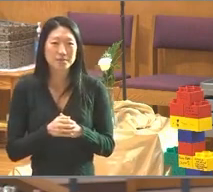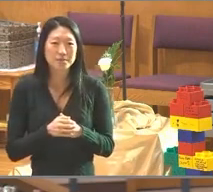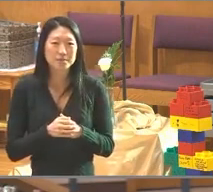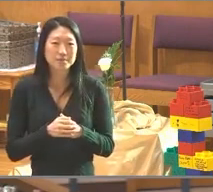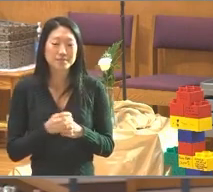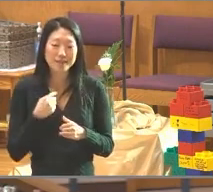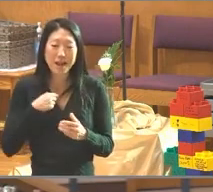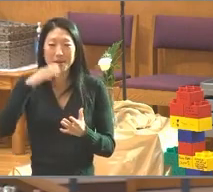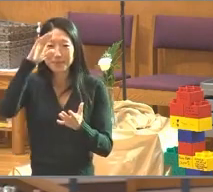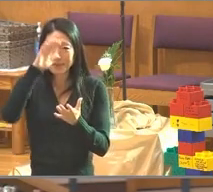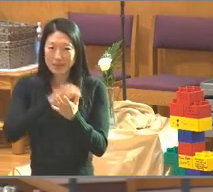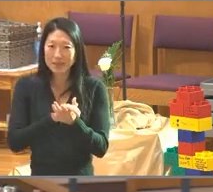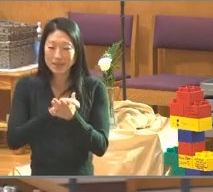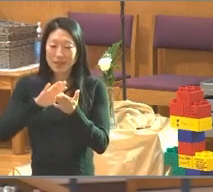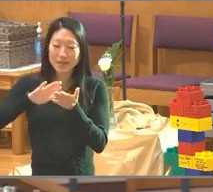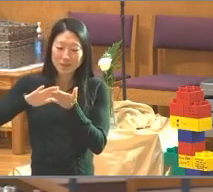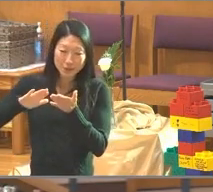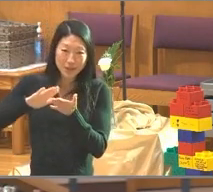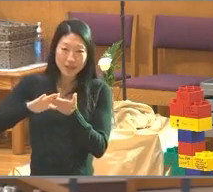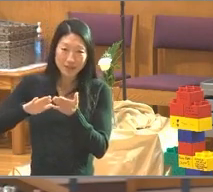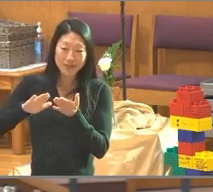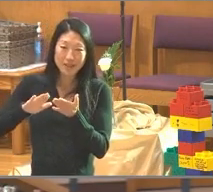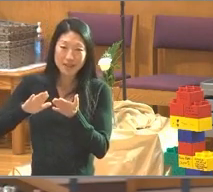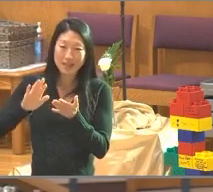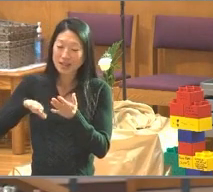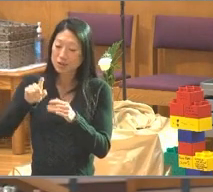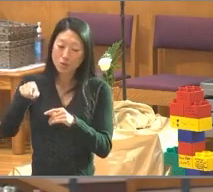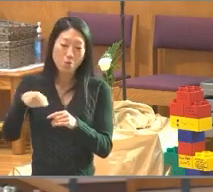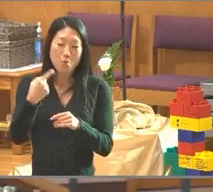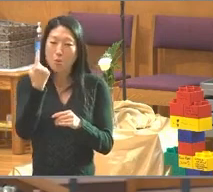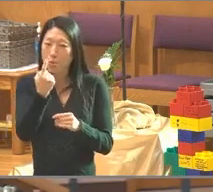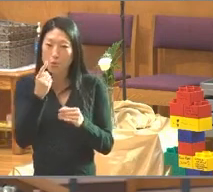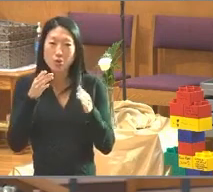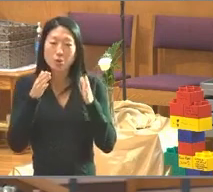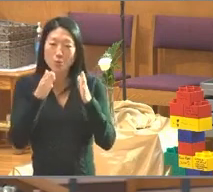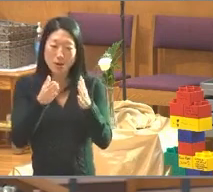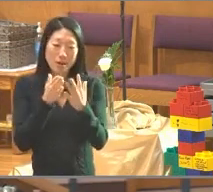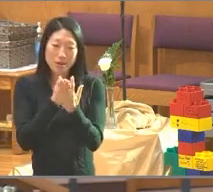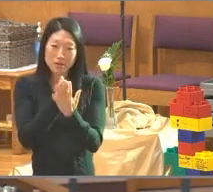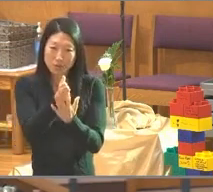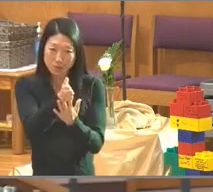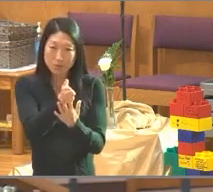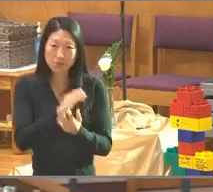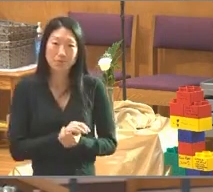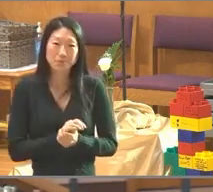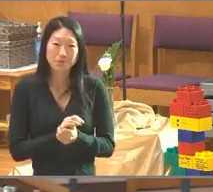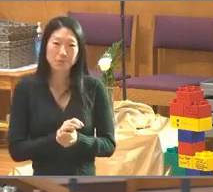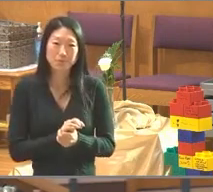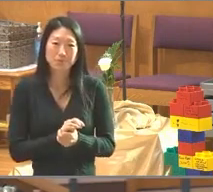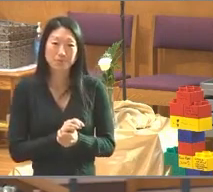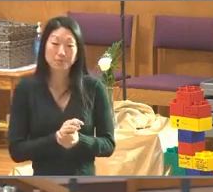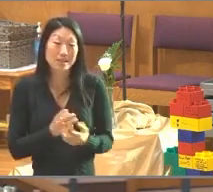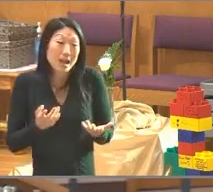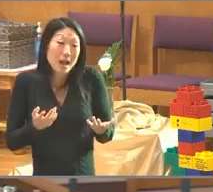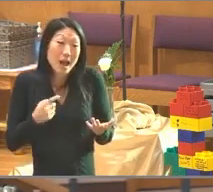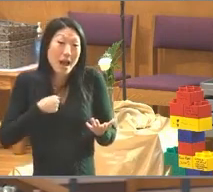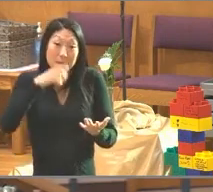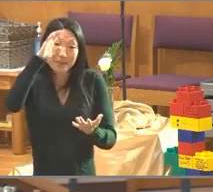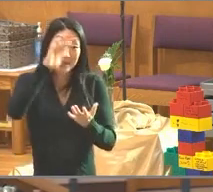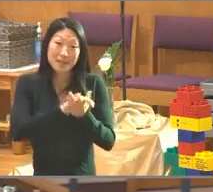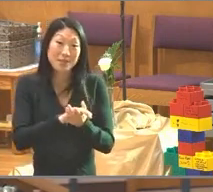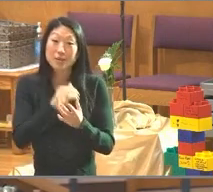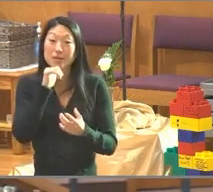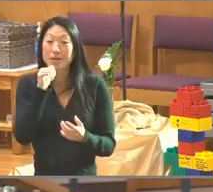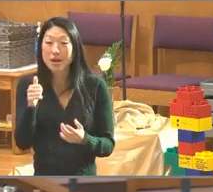But I believe that forgiveness is the only way through it. And whether I believe it or not, at